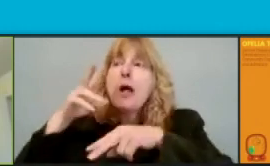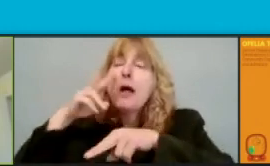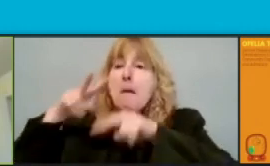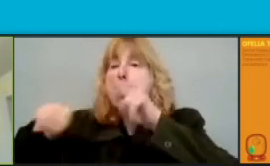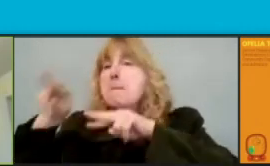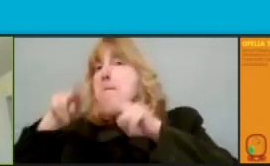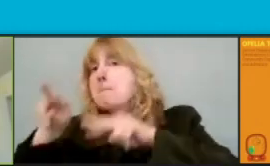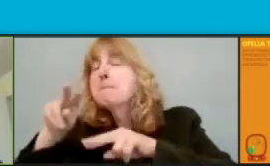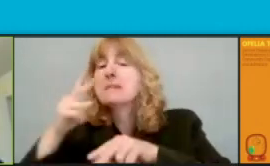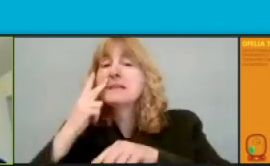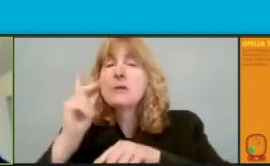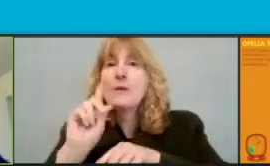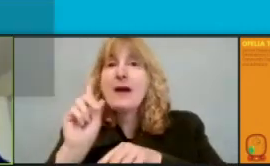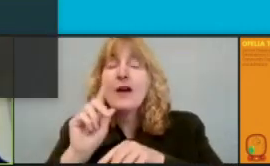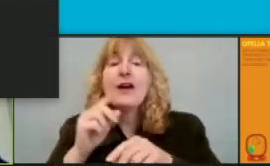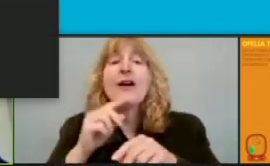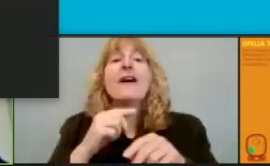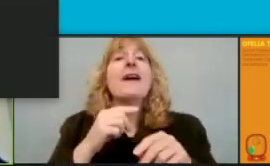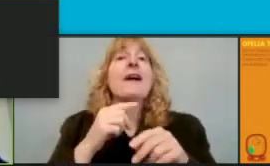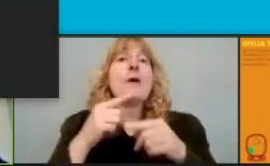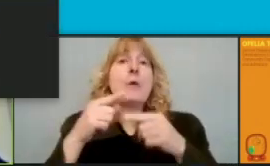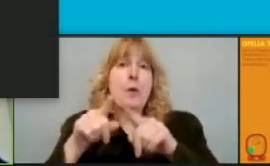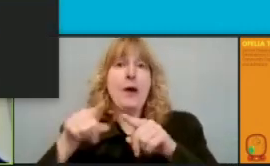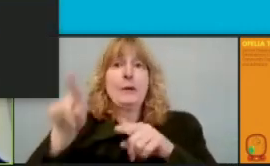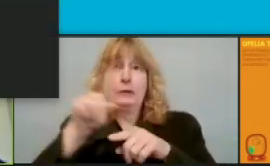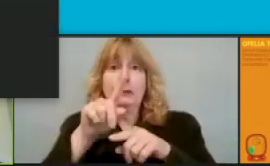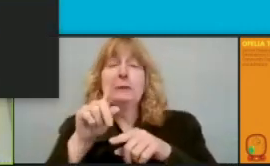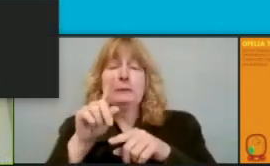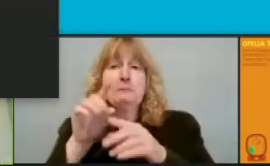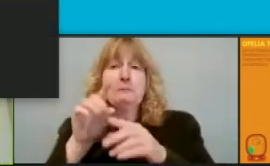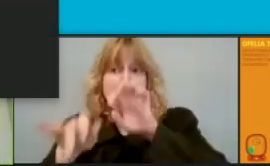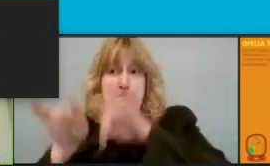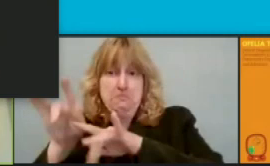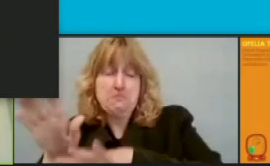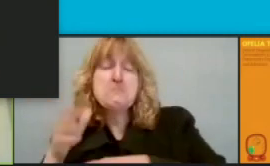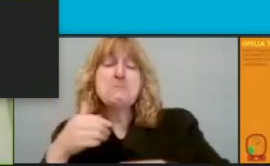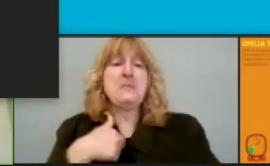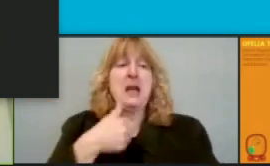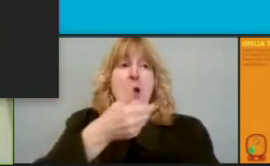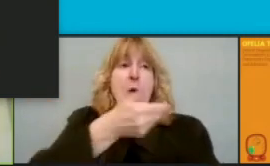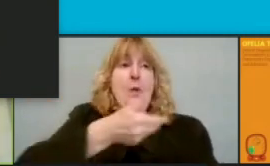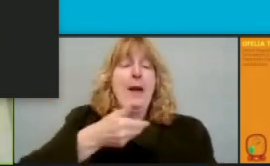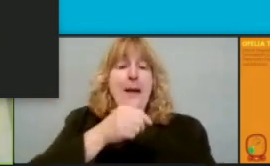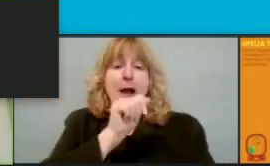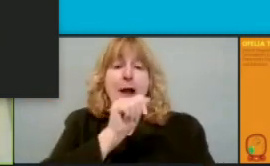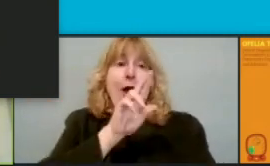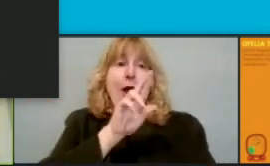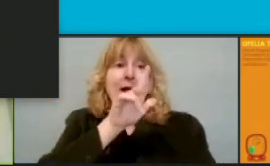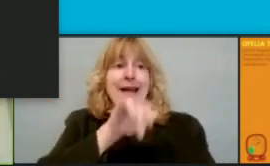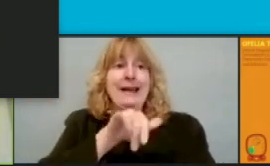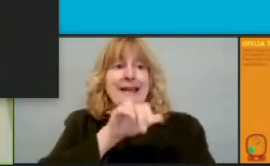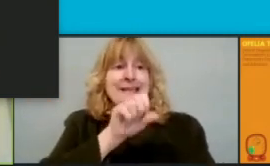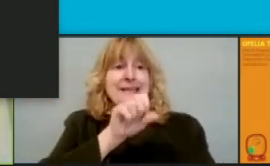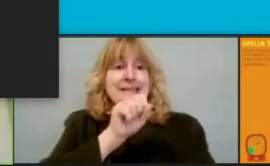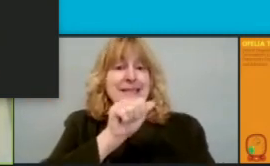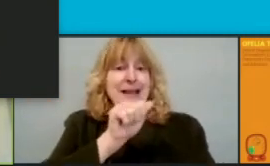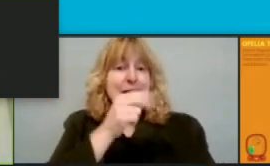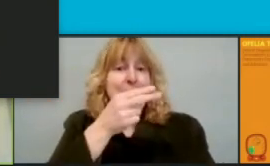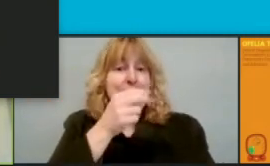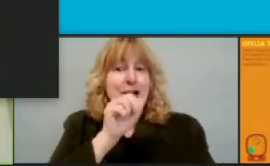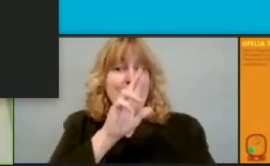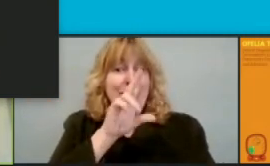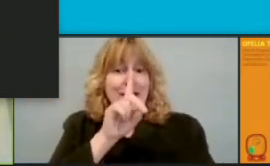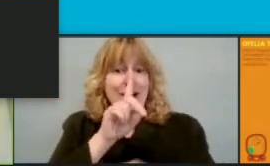of welcoming our Lisa Hurd to kick us off today. Am I right about that?